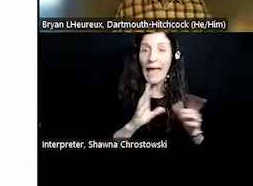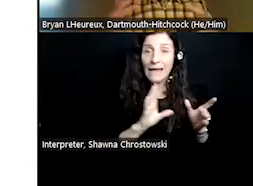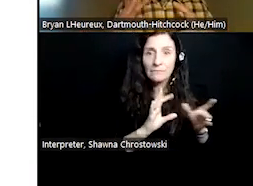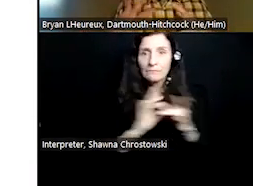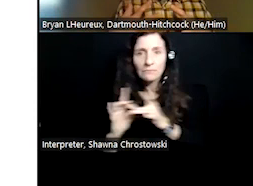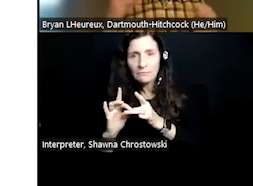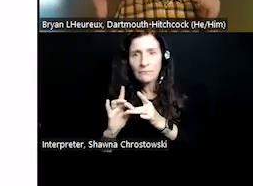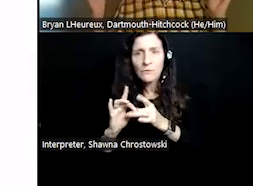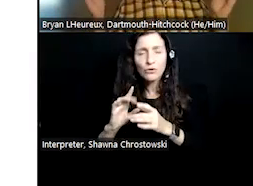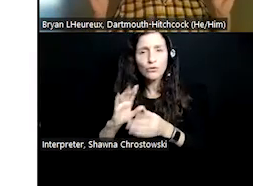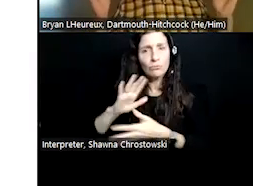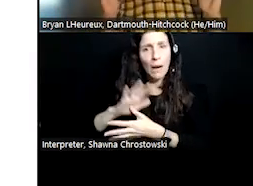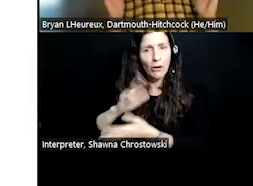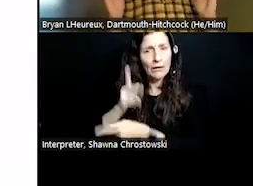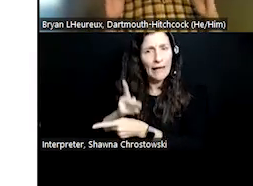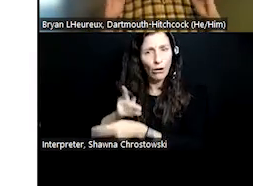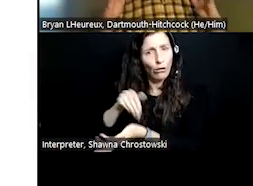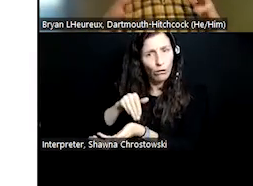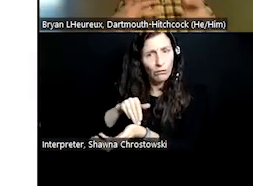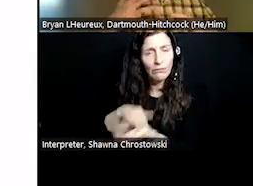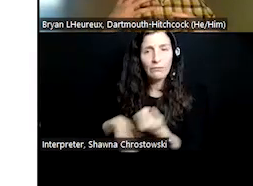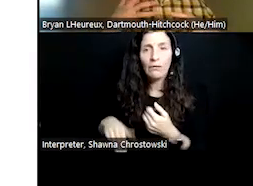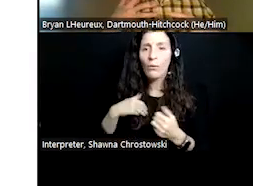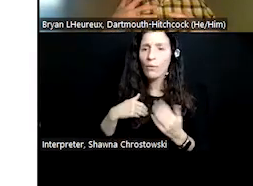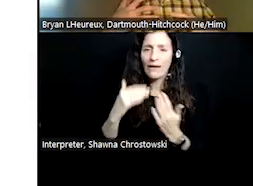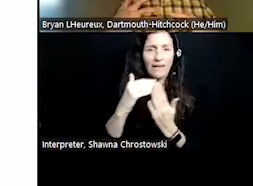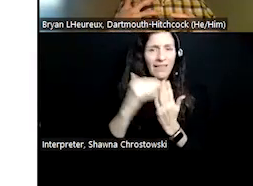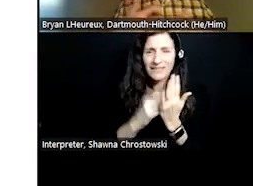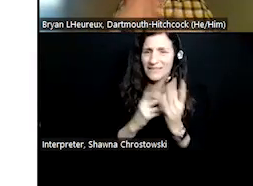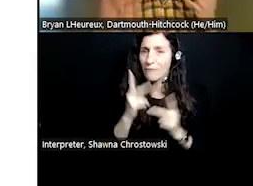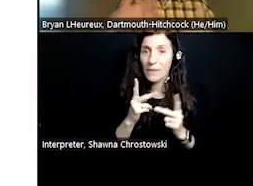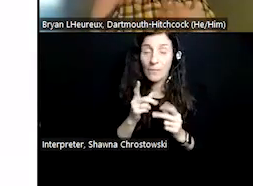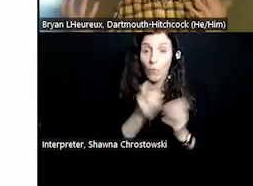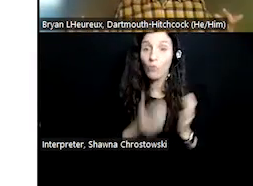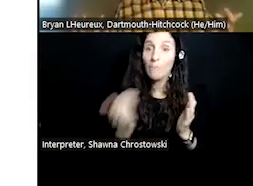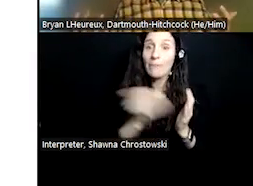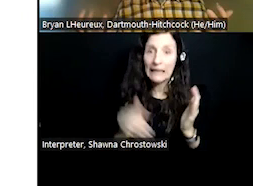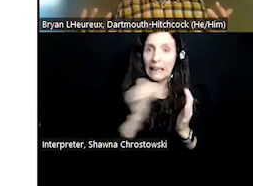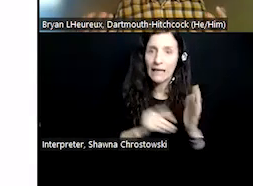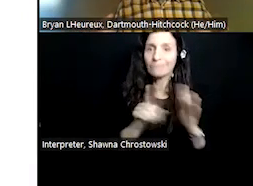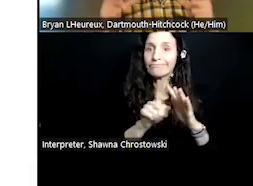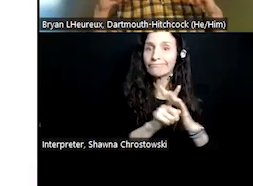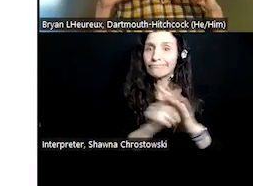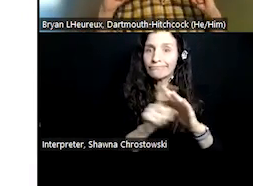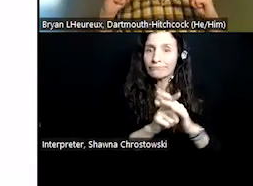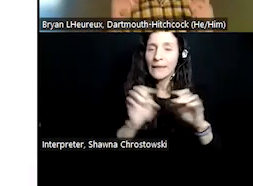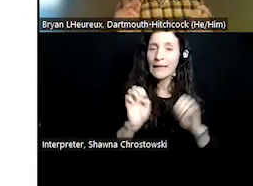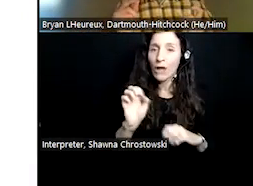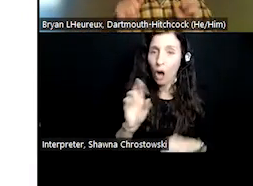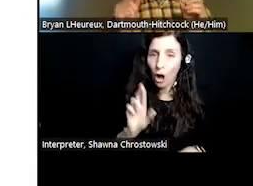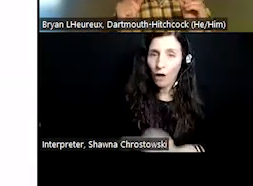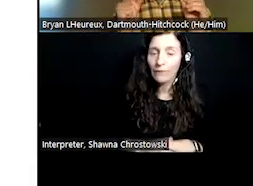care. So we saw this list of folks who were repeatedly using the emergency department decrease